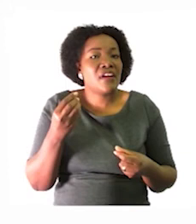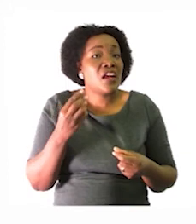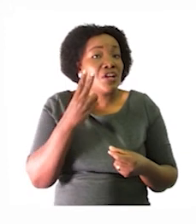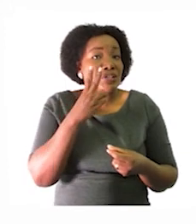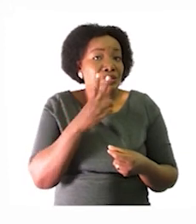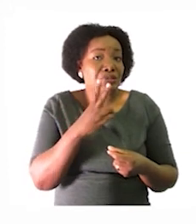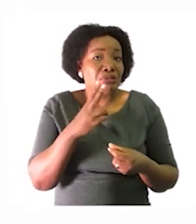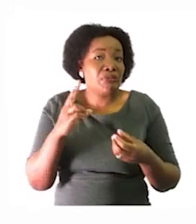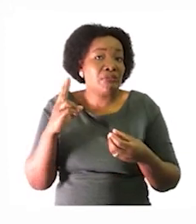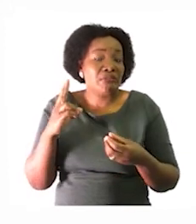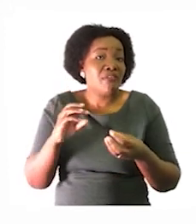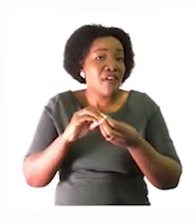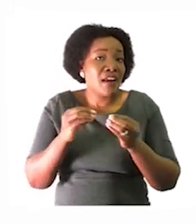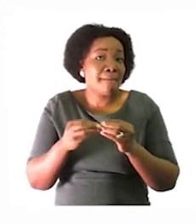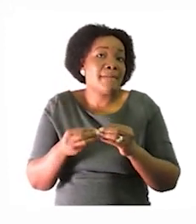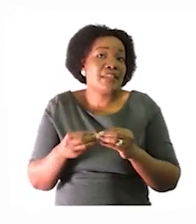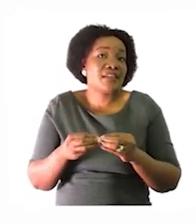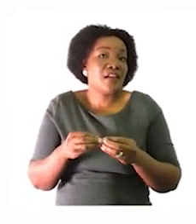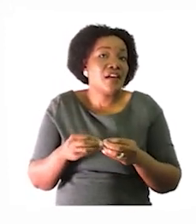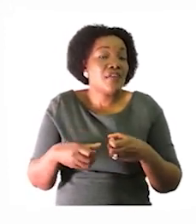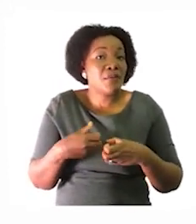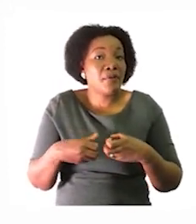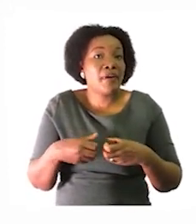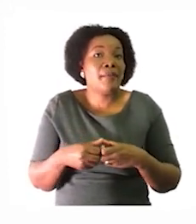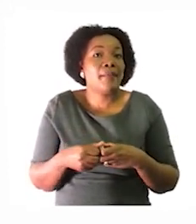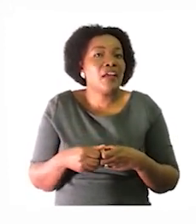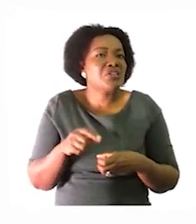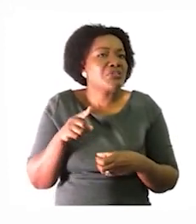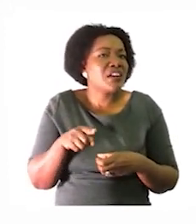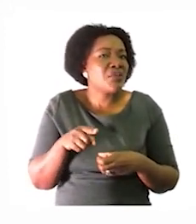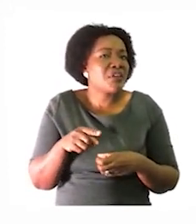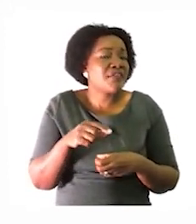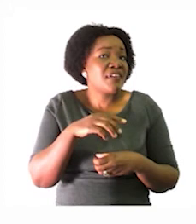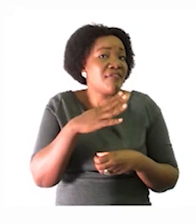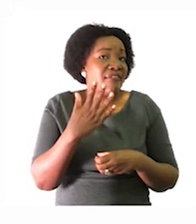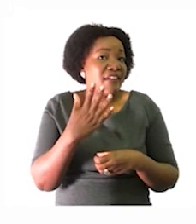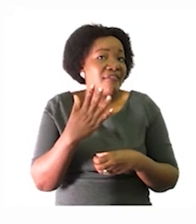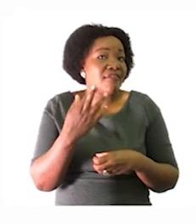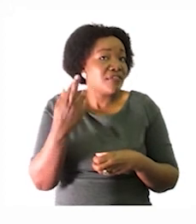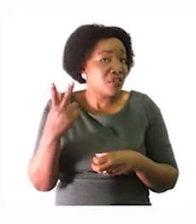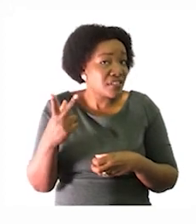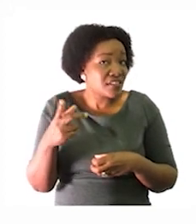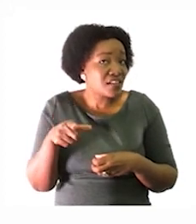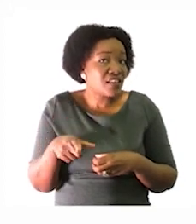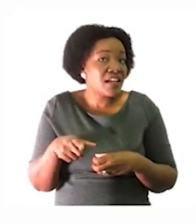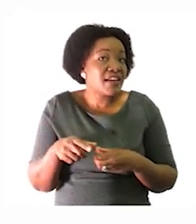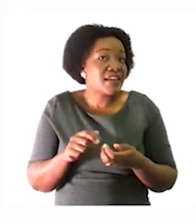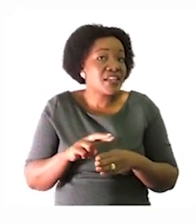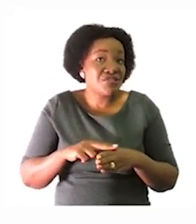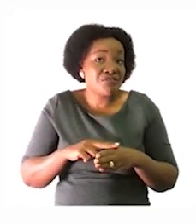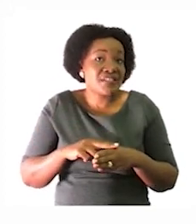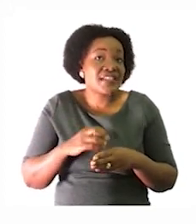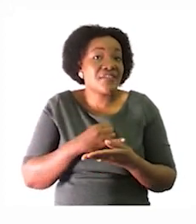a problem. In this case, we have a $5 which he's spending on each week, and then we